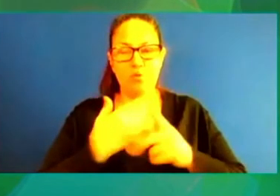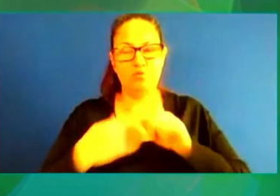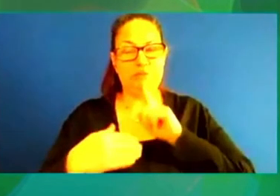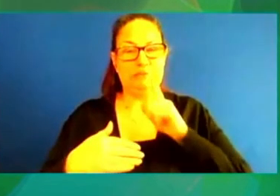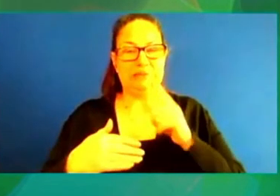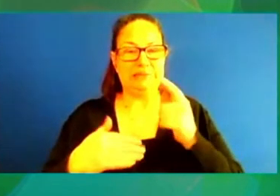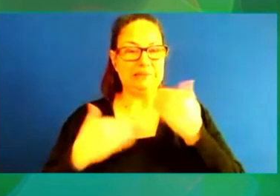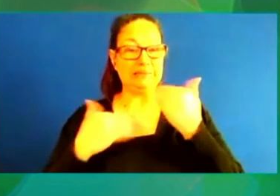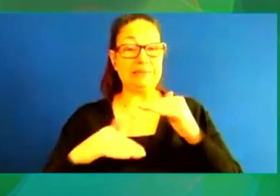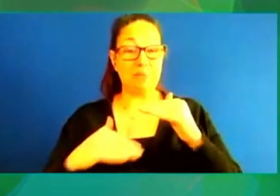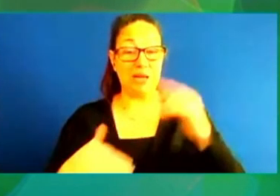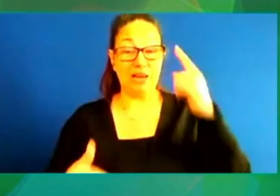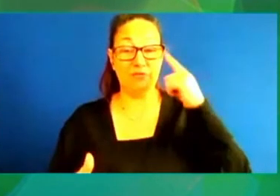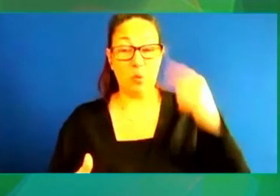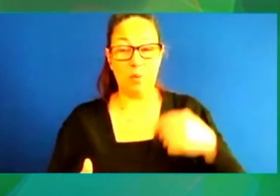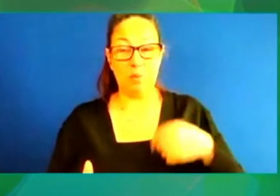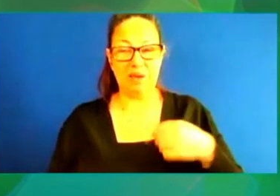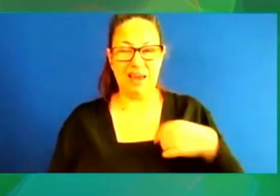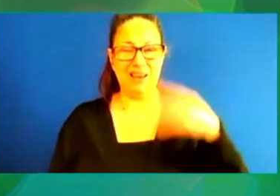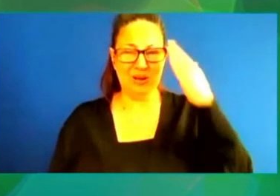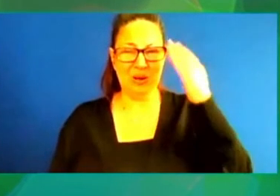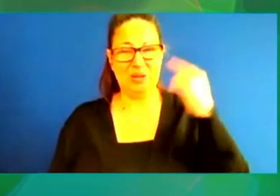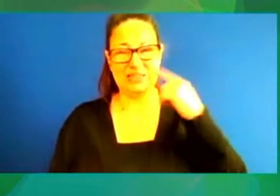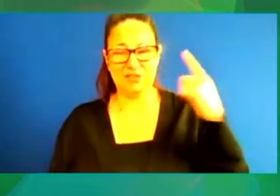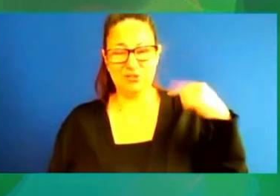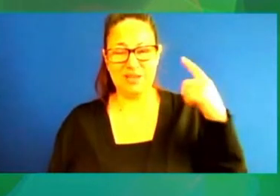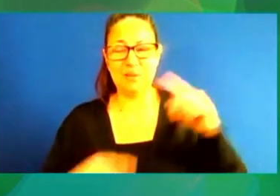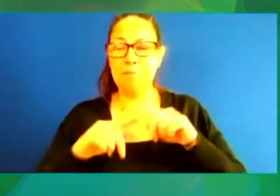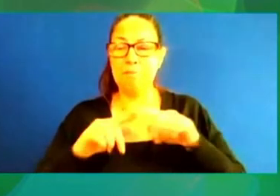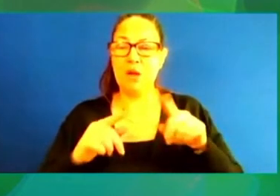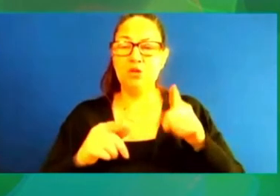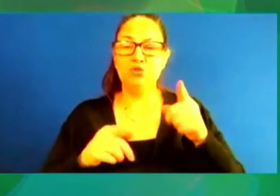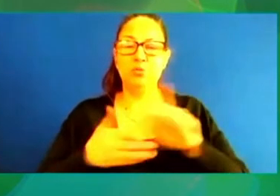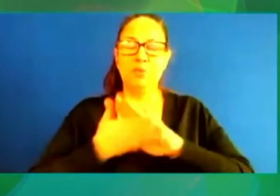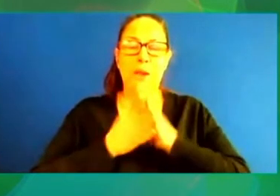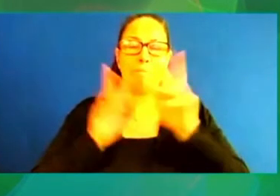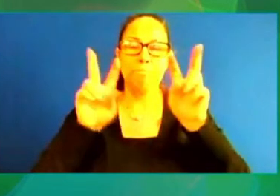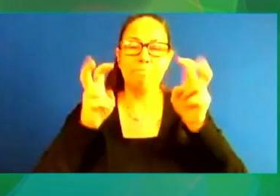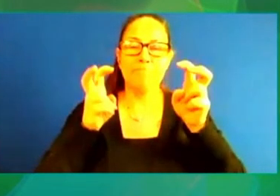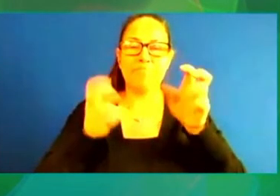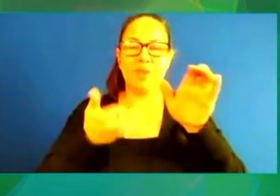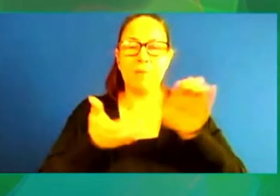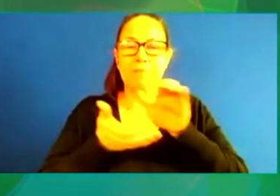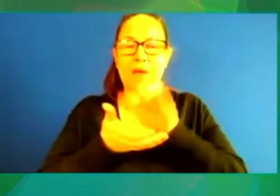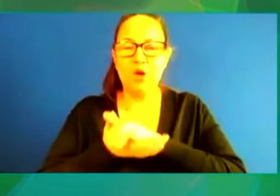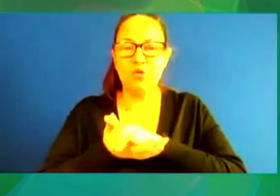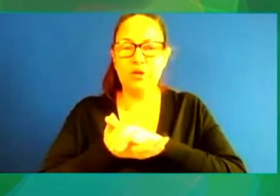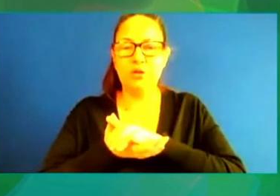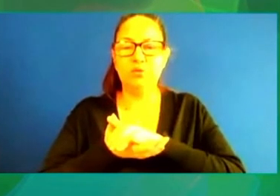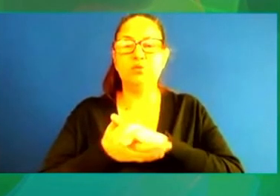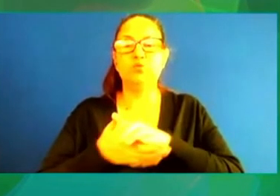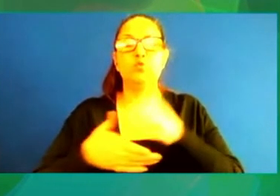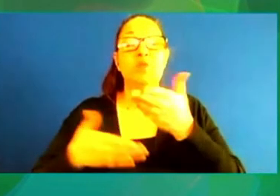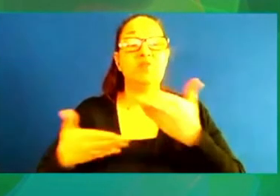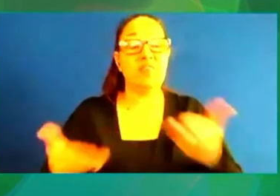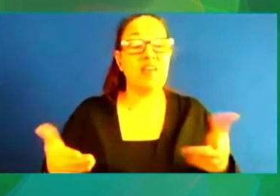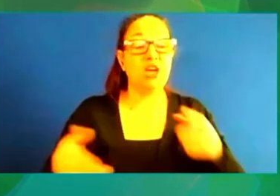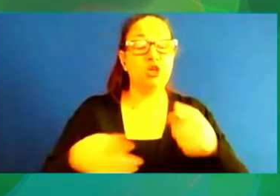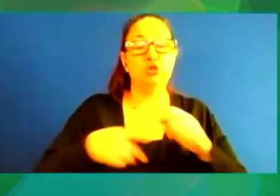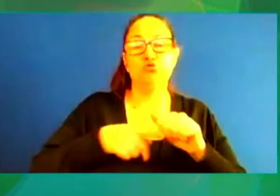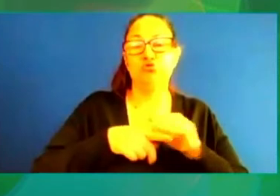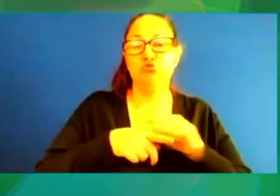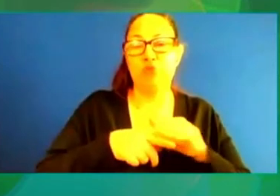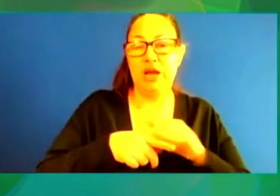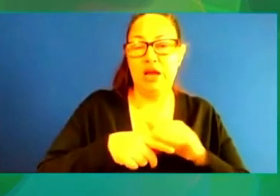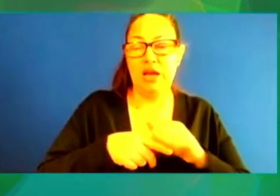me. I know that sounds wild, right? But a lot of times you get married to the thing that you train to be. Like, for instance, if you're a